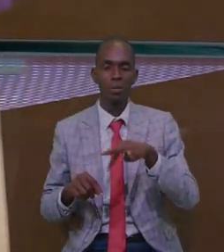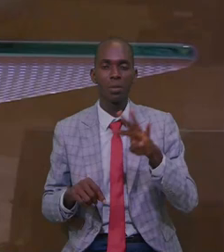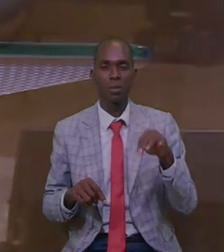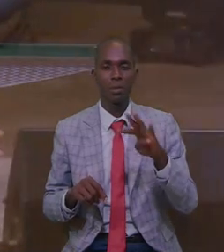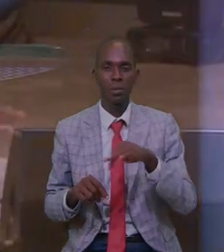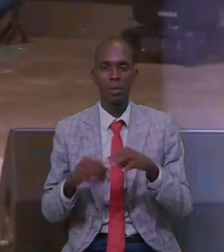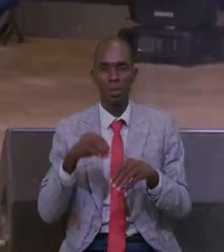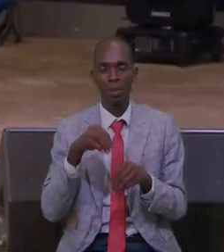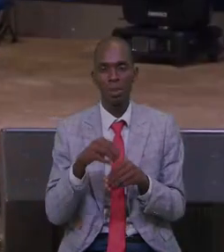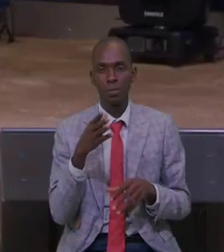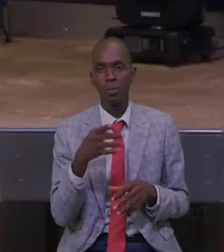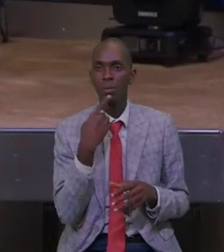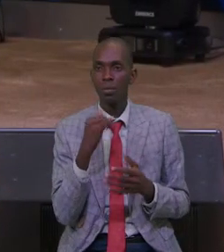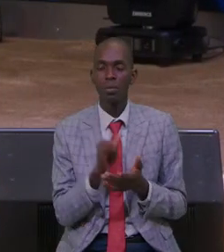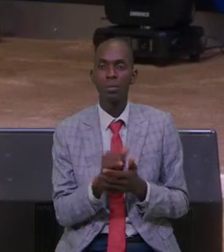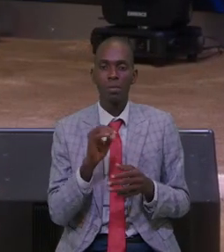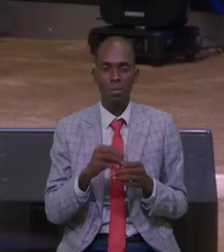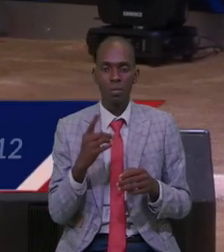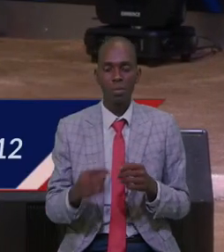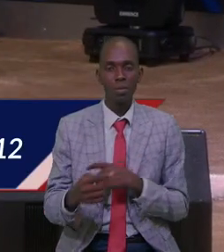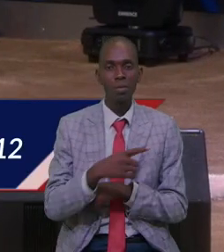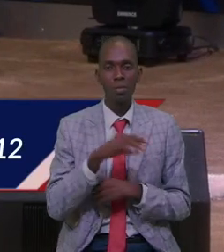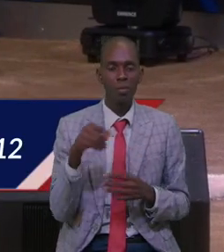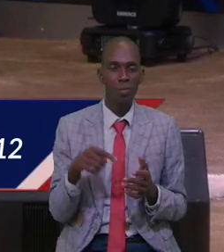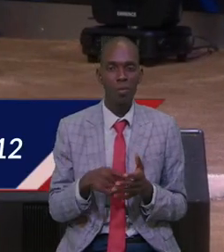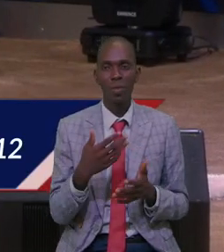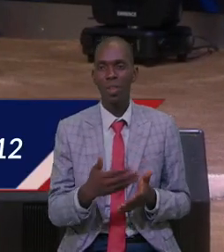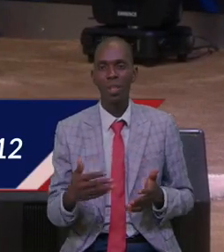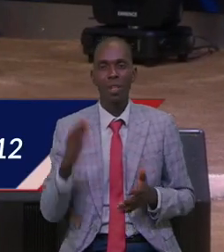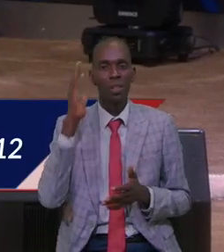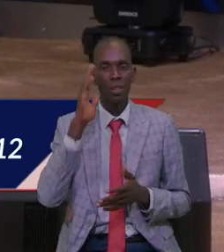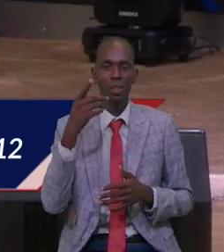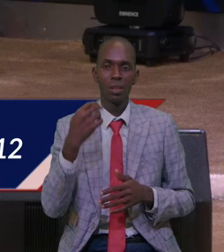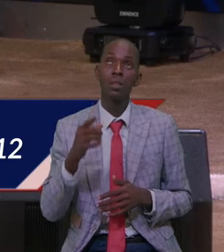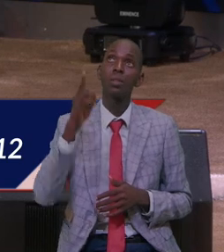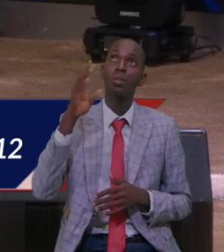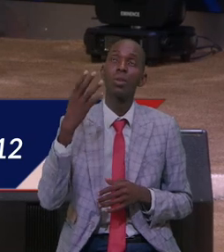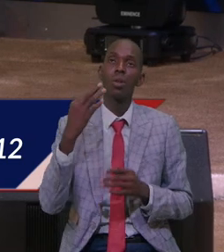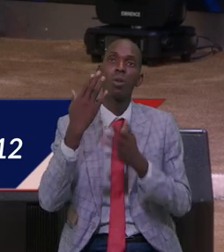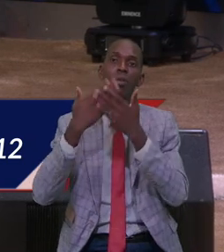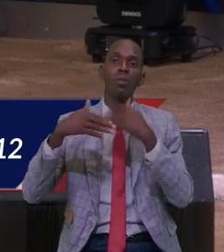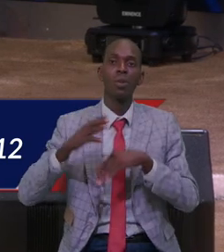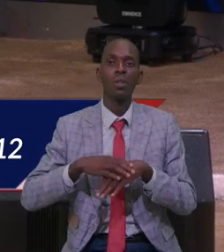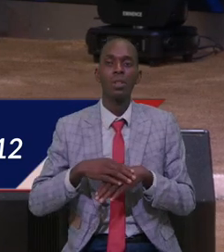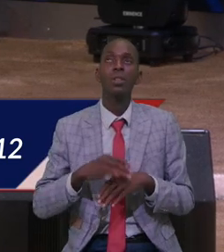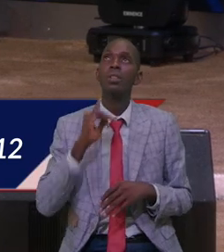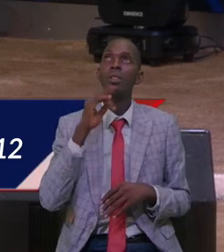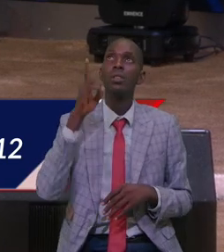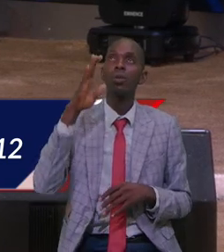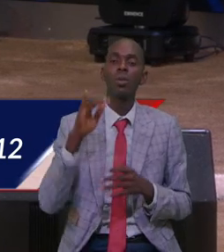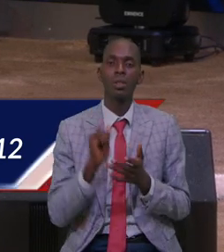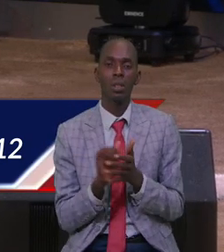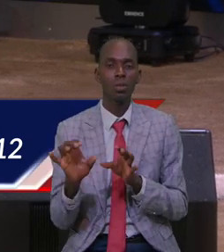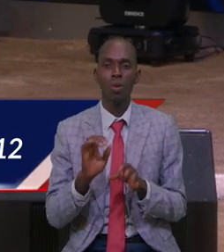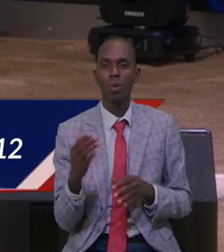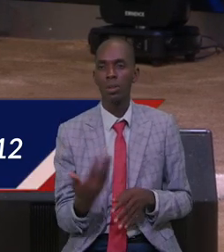tells us, and in the days of these kings shall the God of heaven — is God that orchestrates all this, is